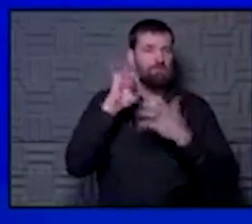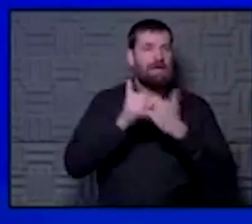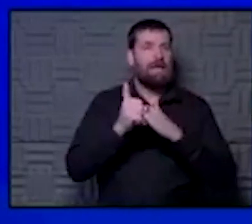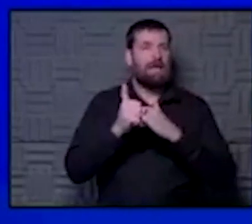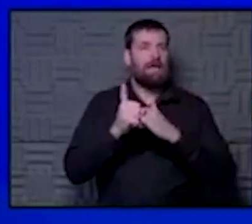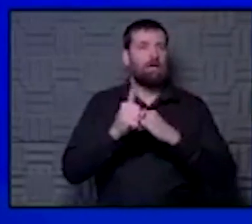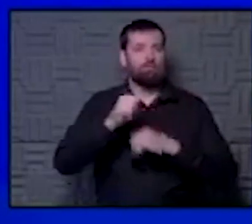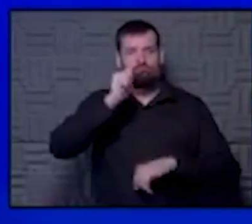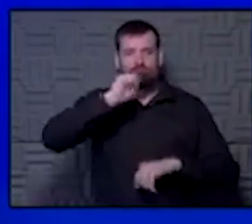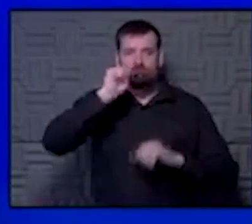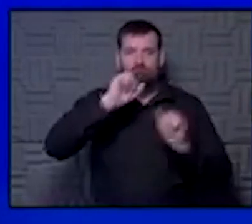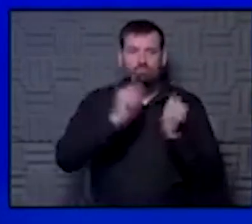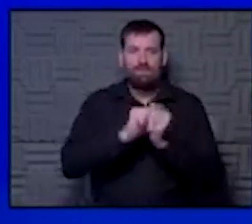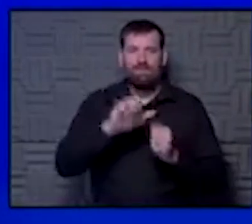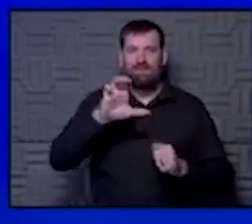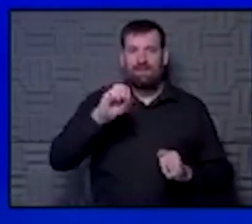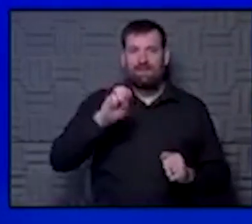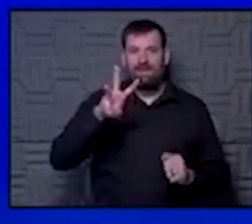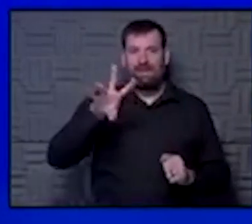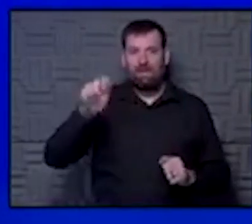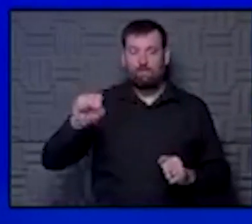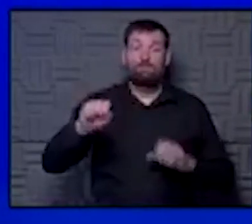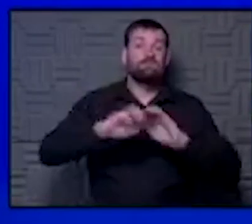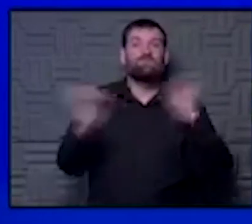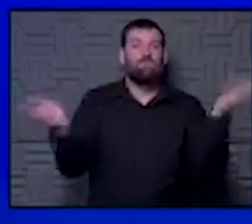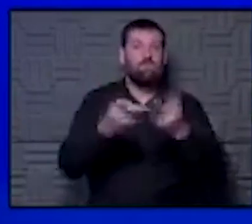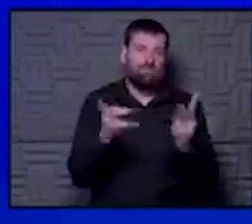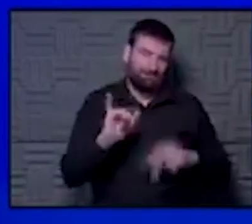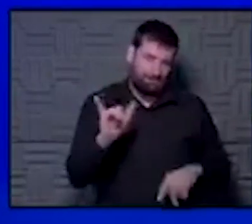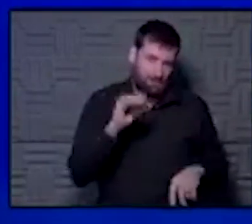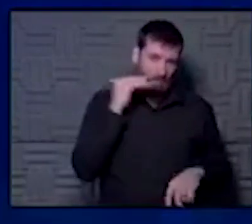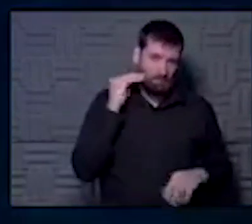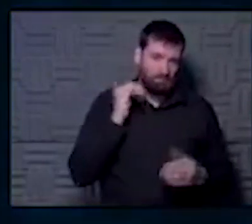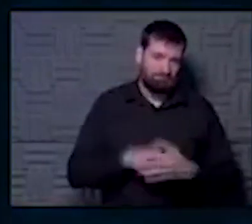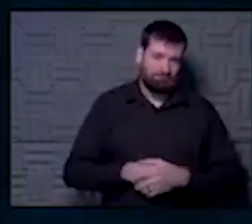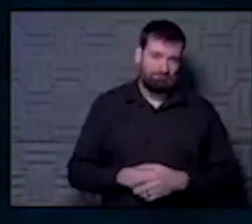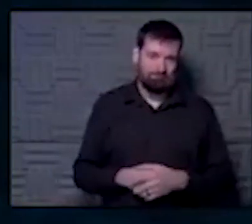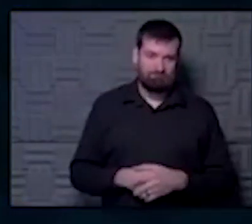cows. So until we see you tomorrow, remember there's still no place like home.